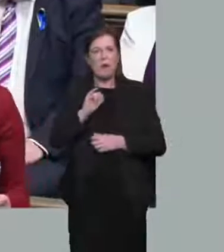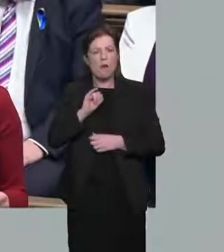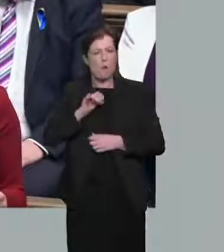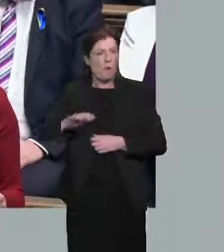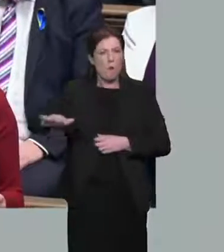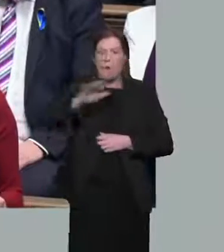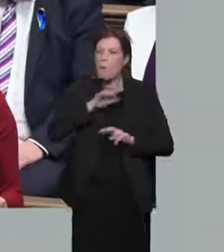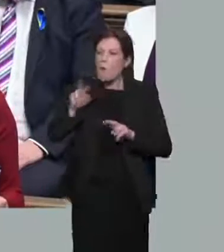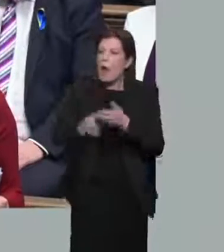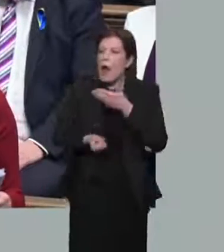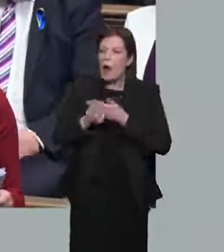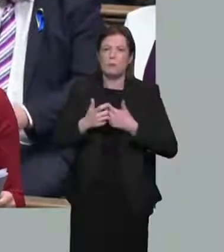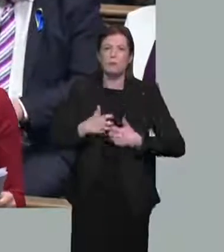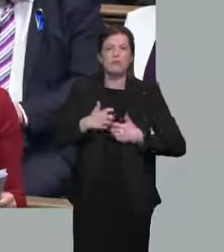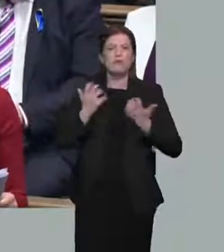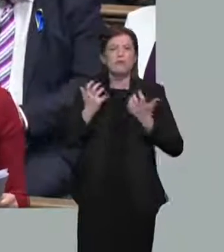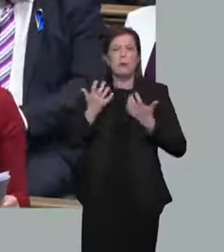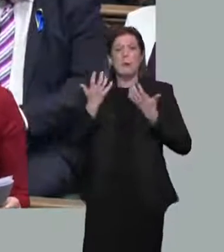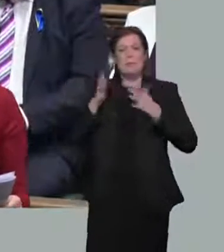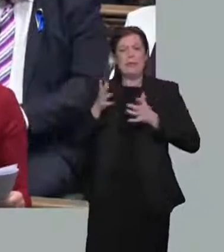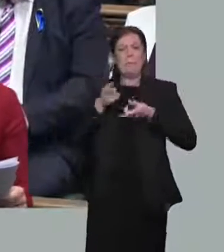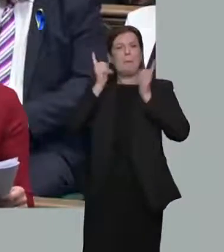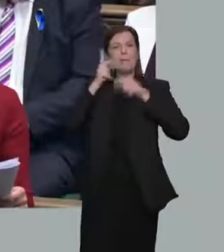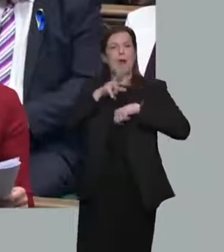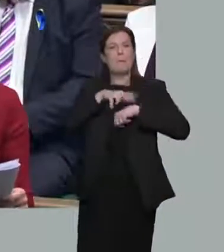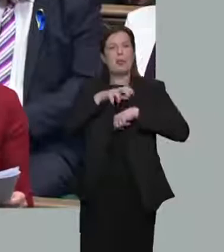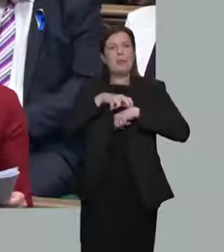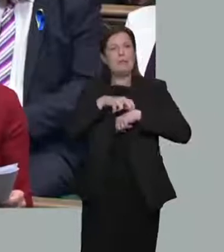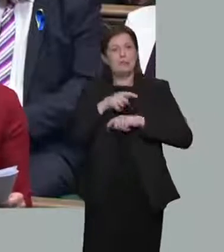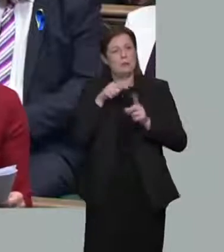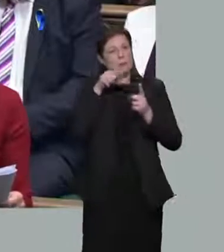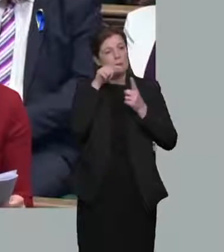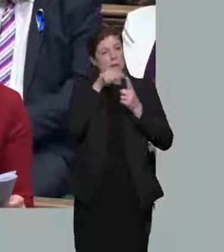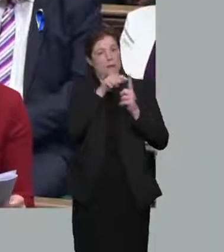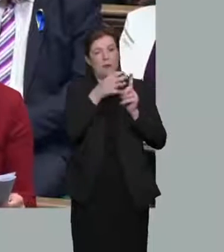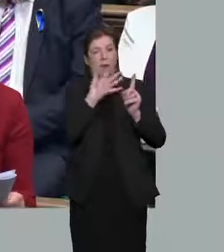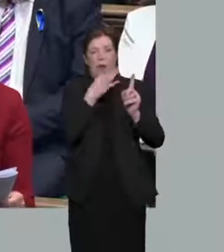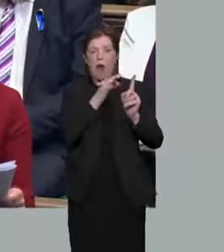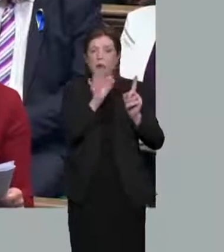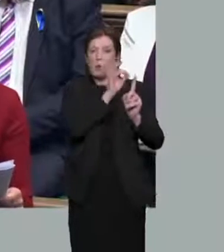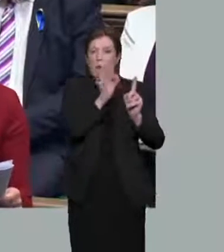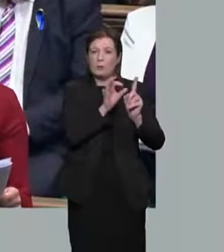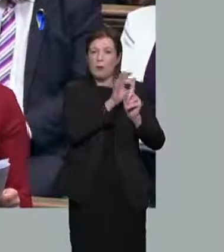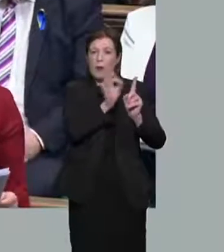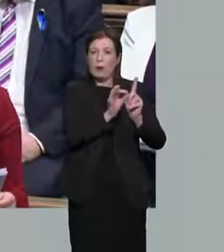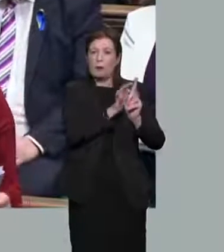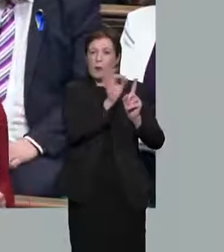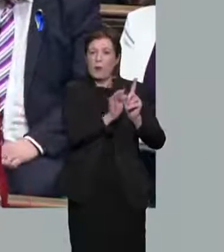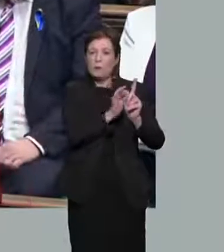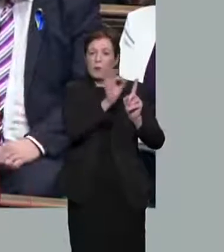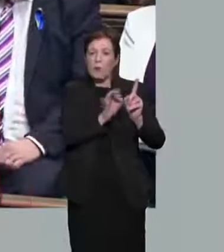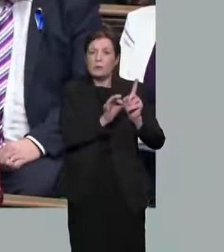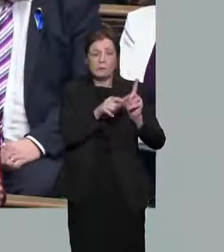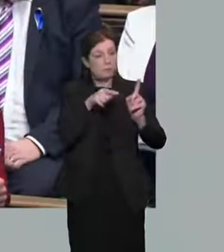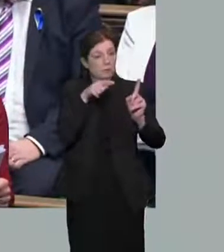country. On Monday, the policing minister failed to answer 4 separate questions in this chamber, asking when